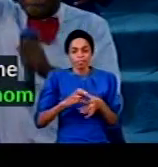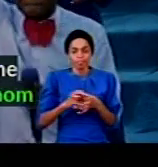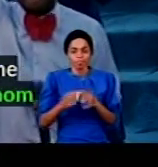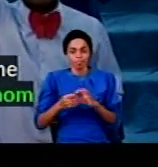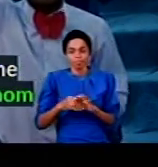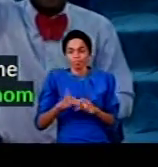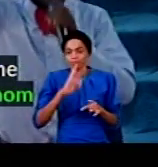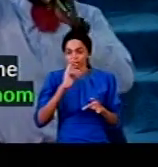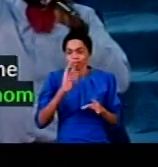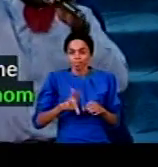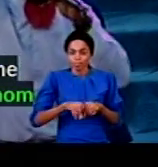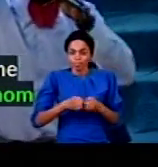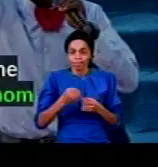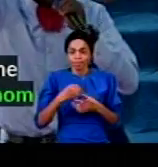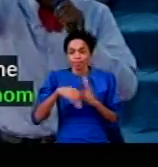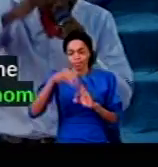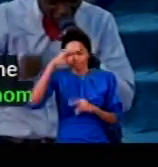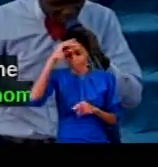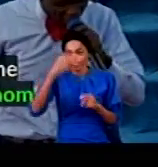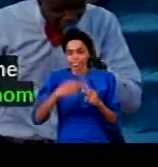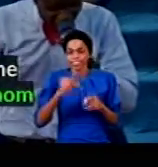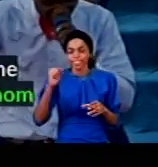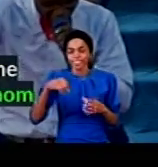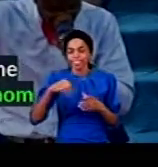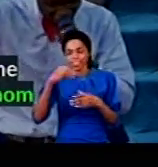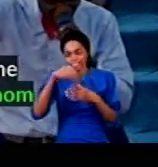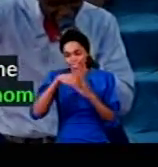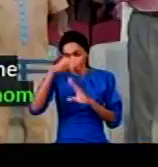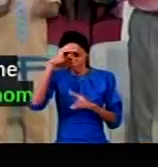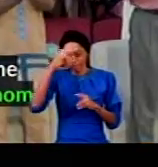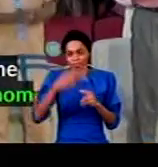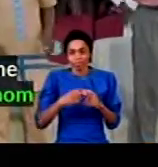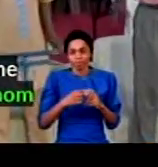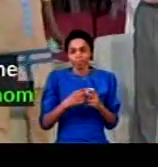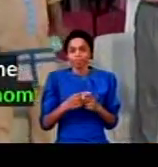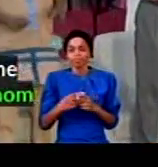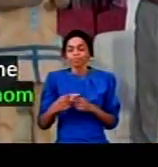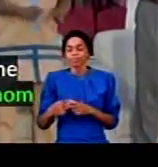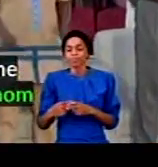name. Do you believe that? Chains are breaking in his name.